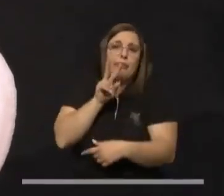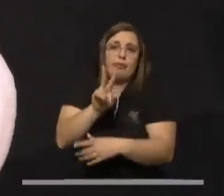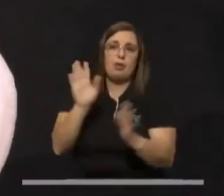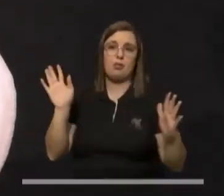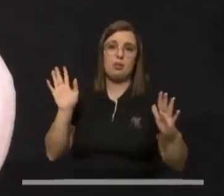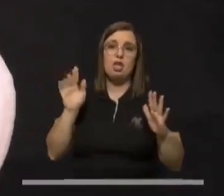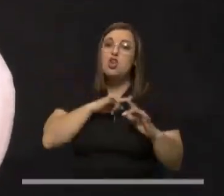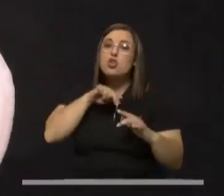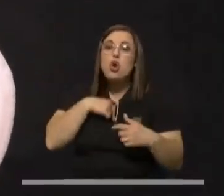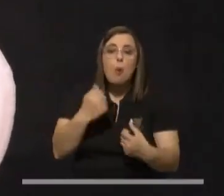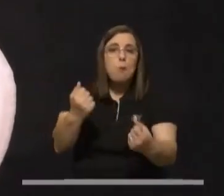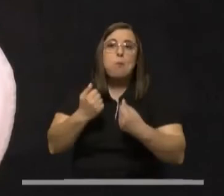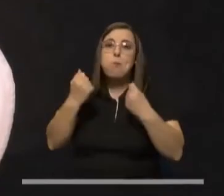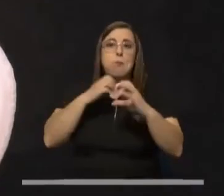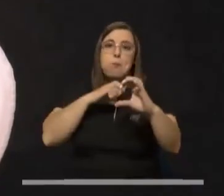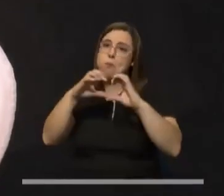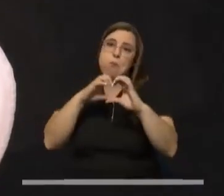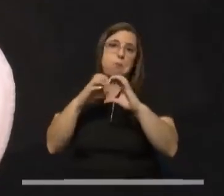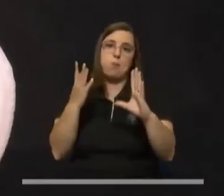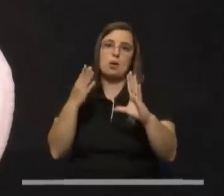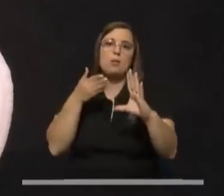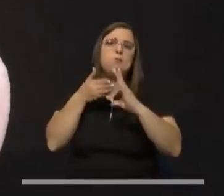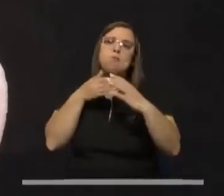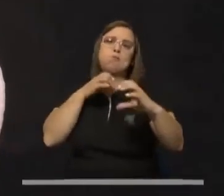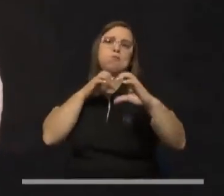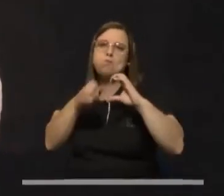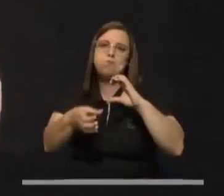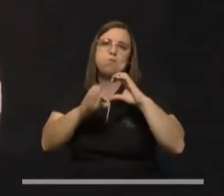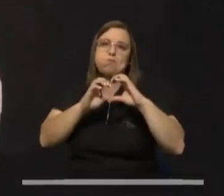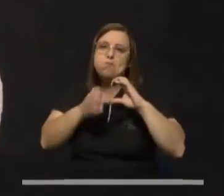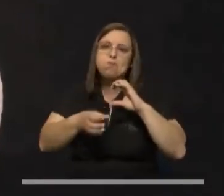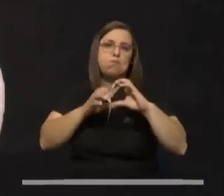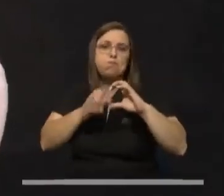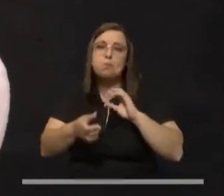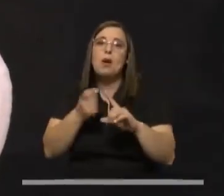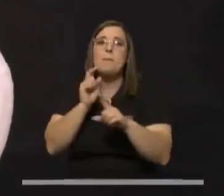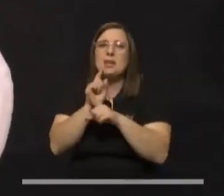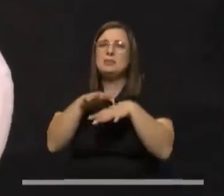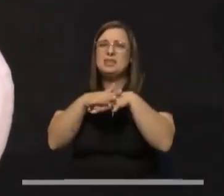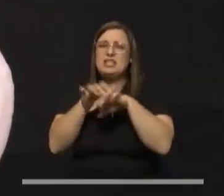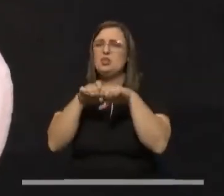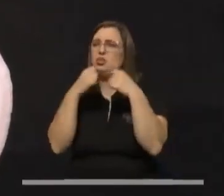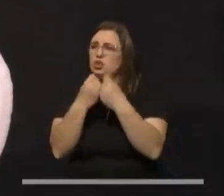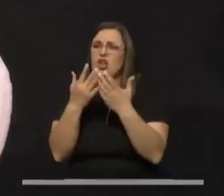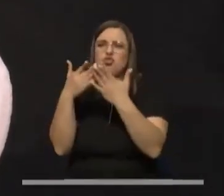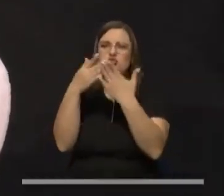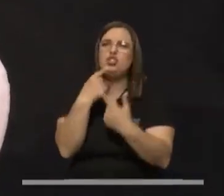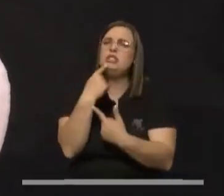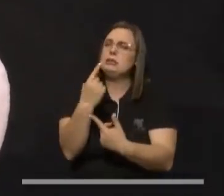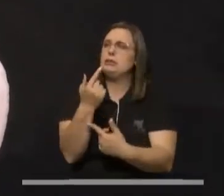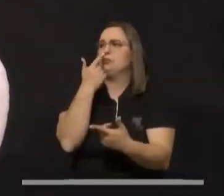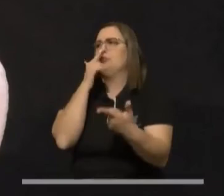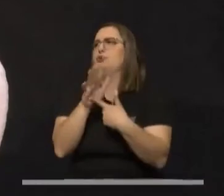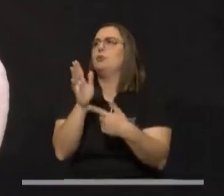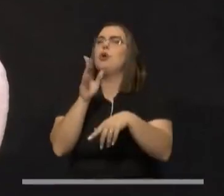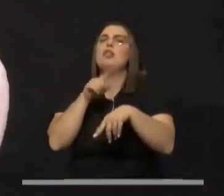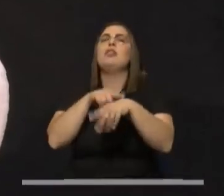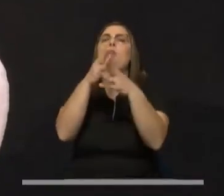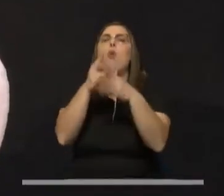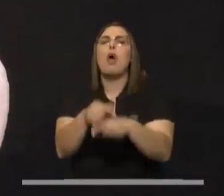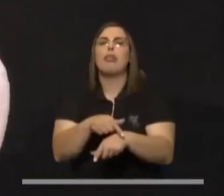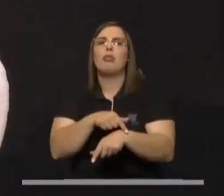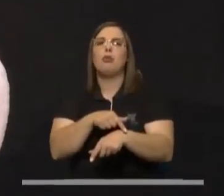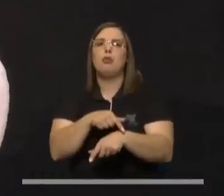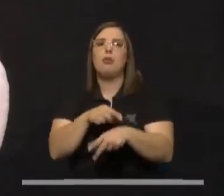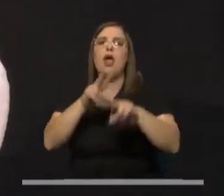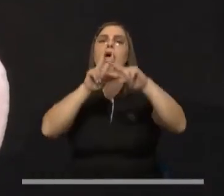exposed to contents, a huge number of content means that we can't communicate, even in social networks, even in studies nowadays that say